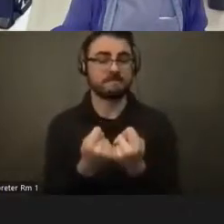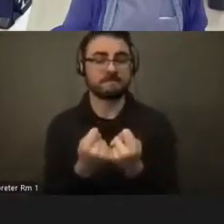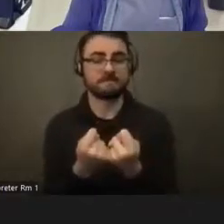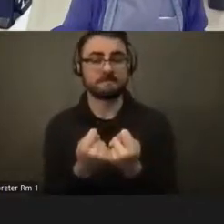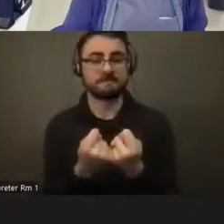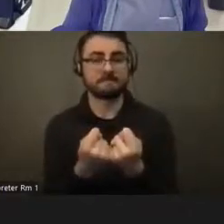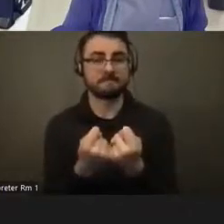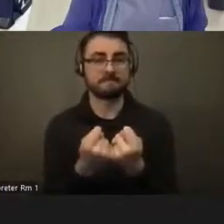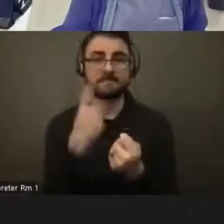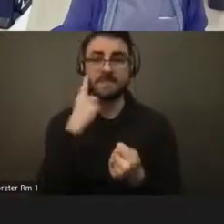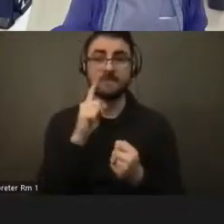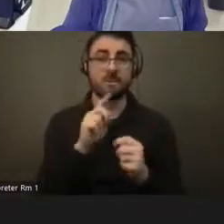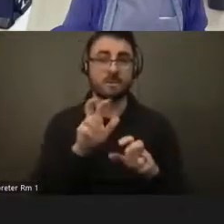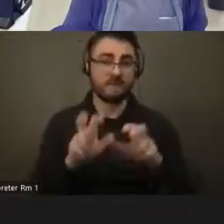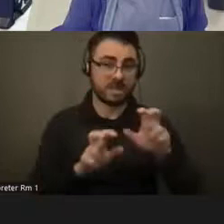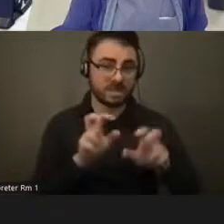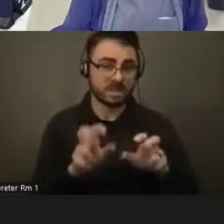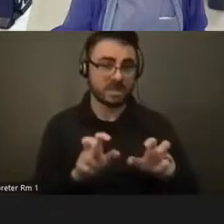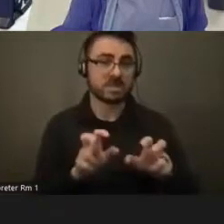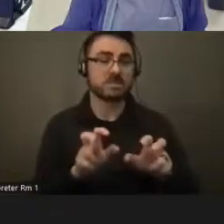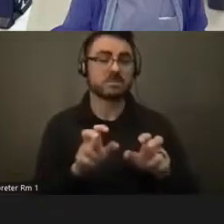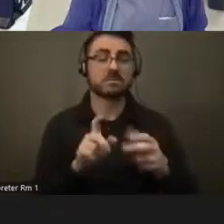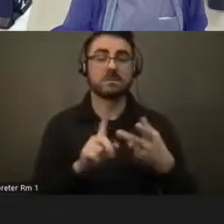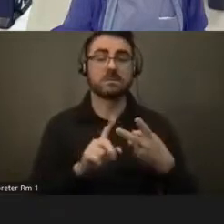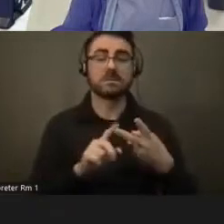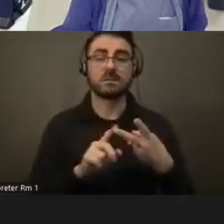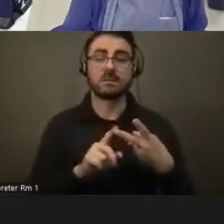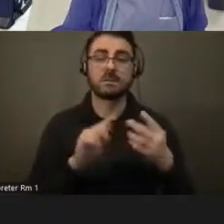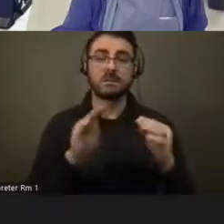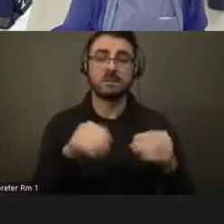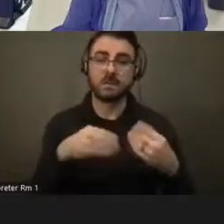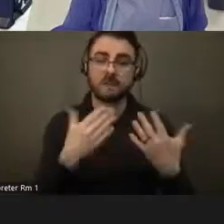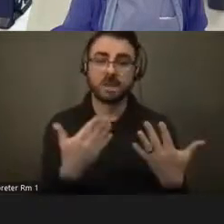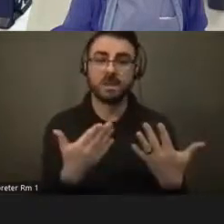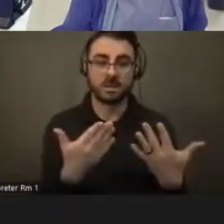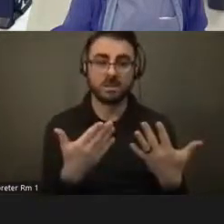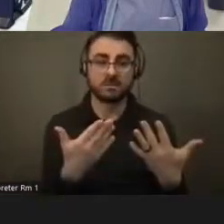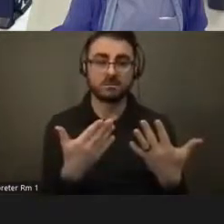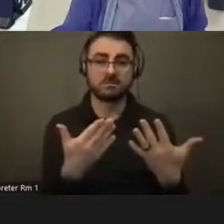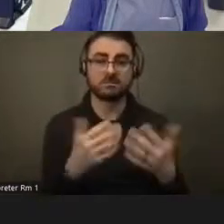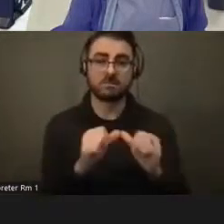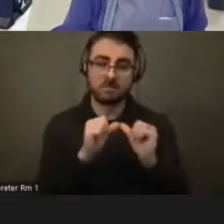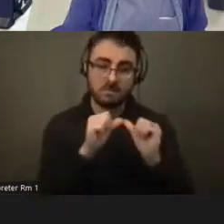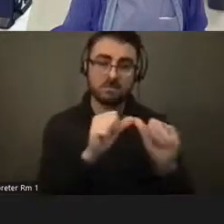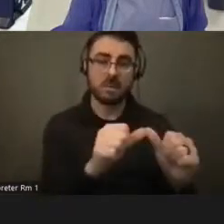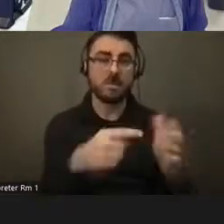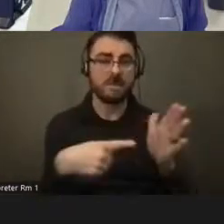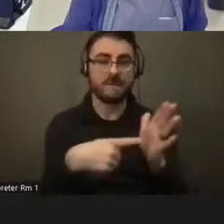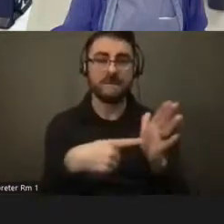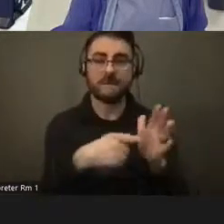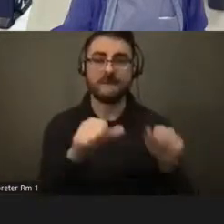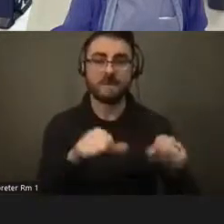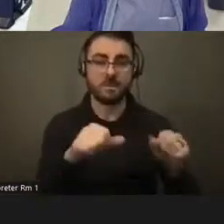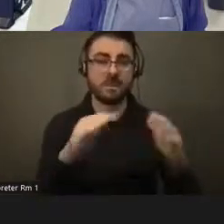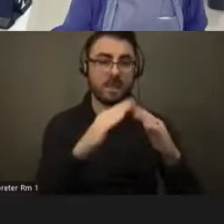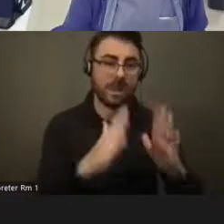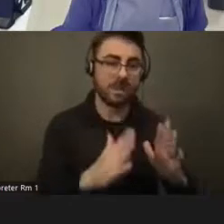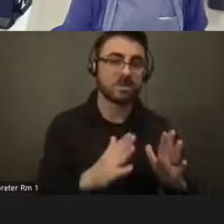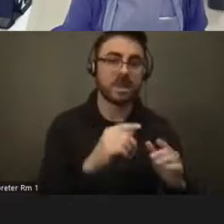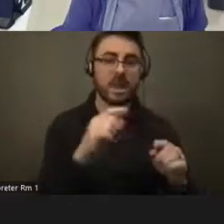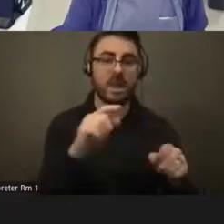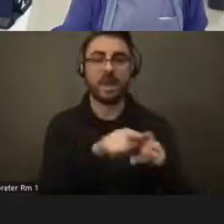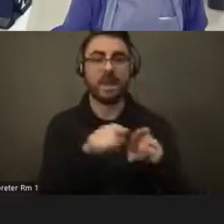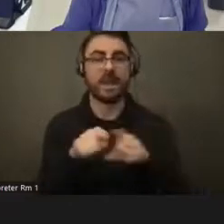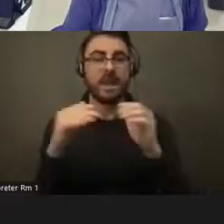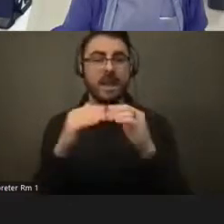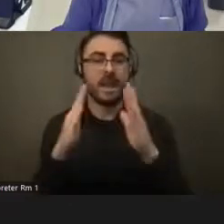in investing and providing the permanent affordable housing and supportive housing services using